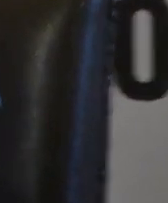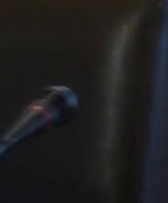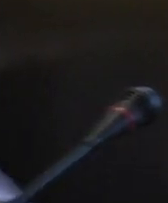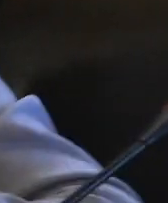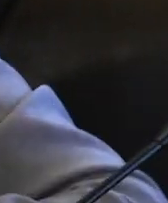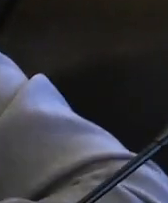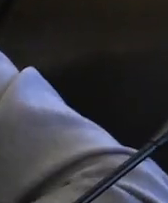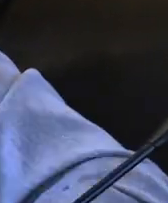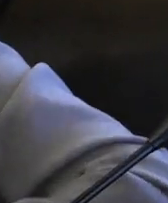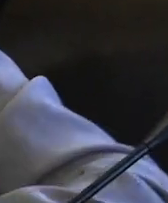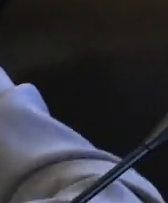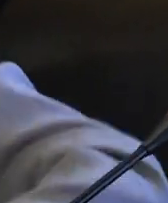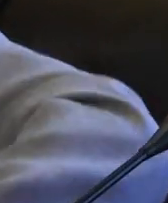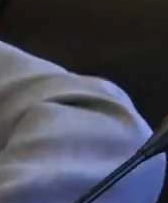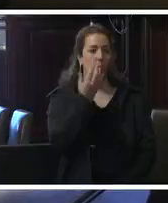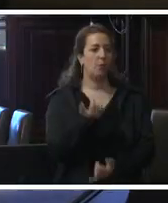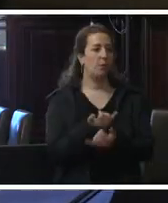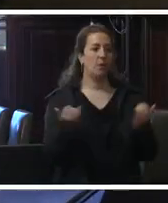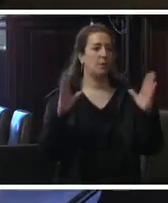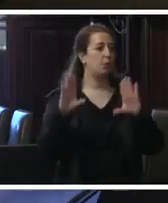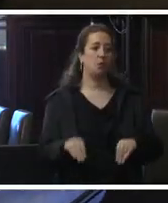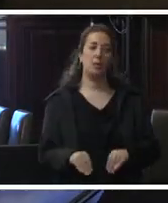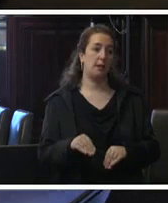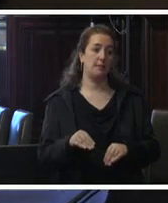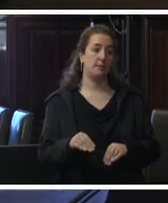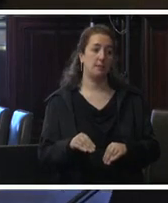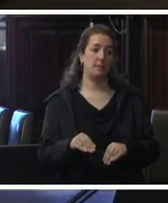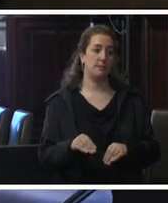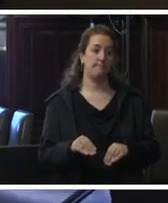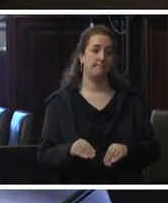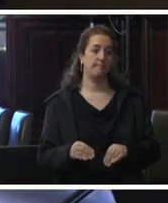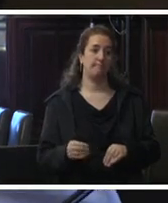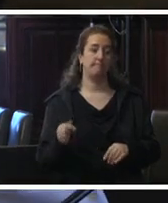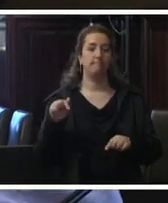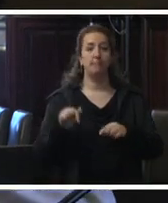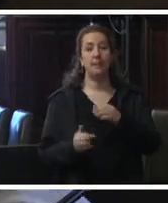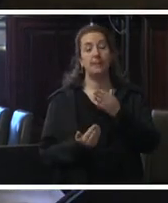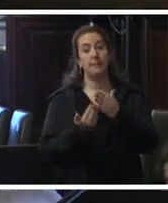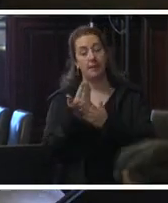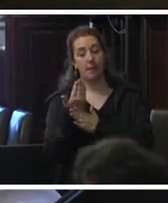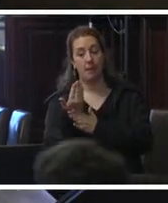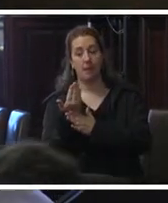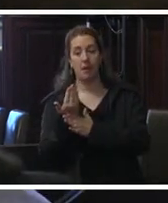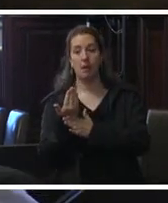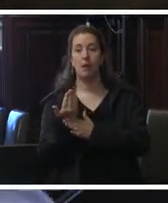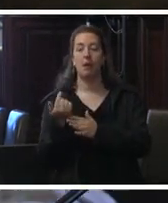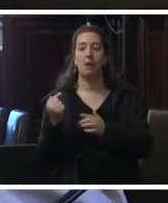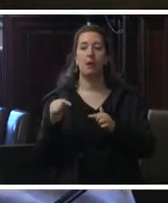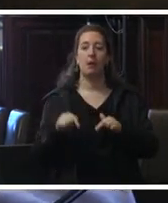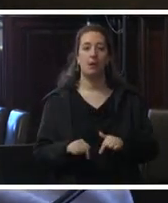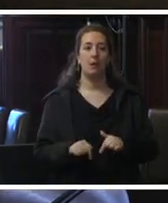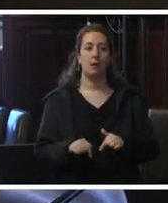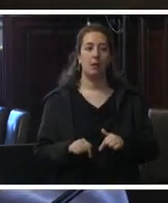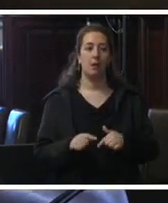Good morning, everyone. We're about to start our first hearing this morning, and it